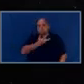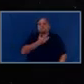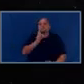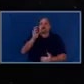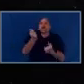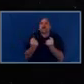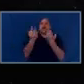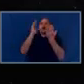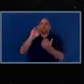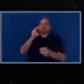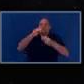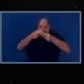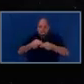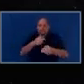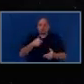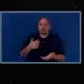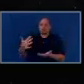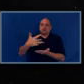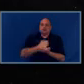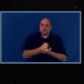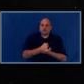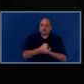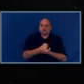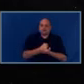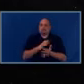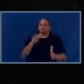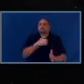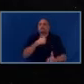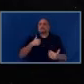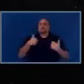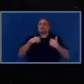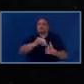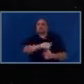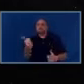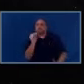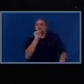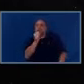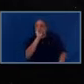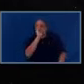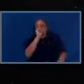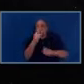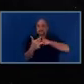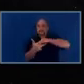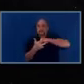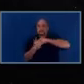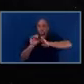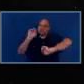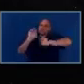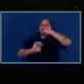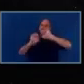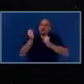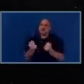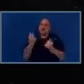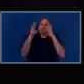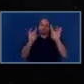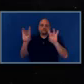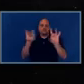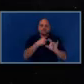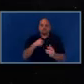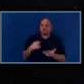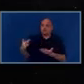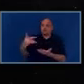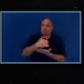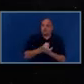collected. We have other indirect techniques for evaluating how much sample we might have collected.